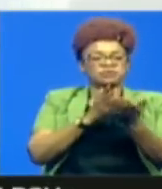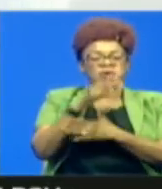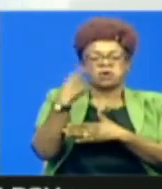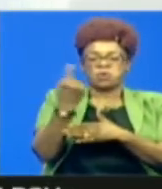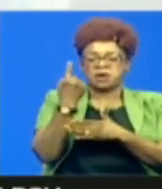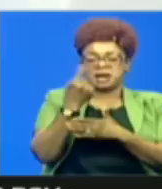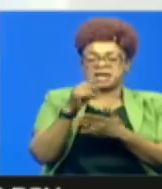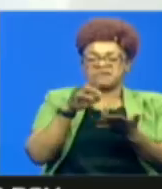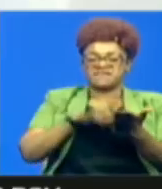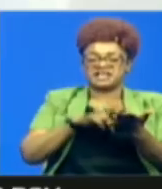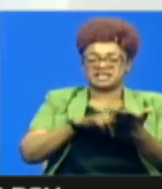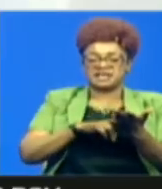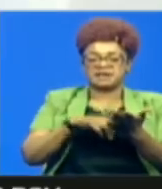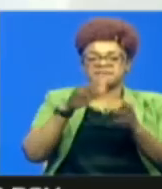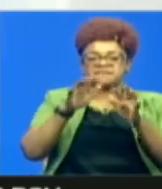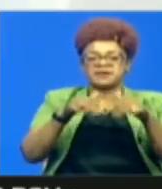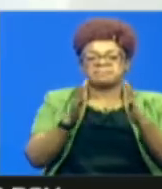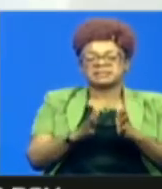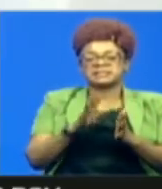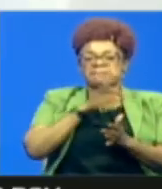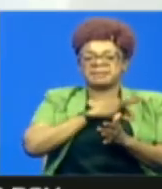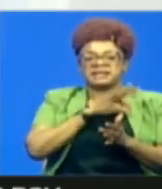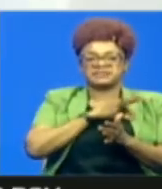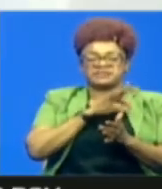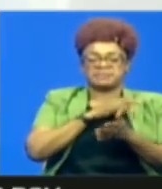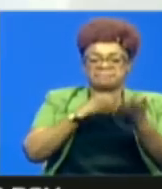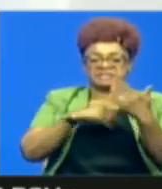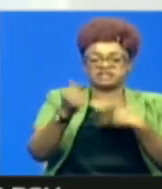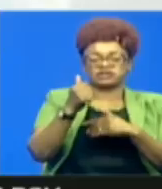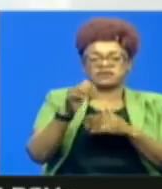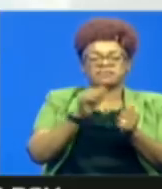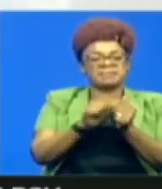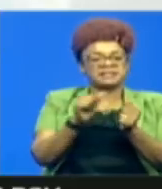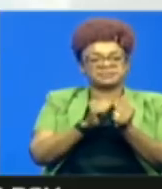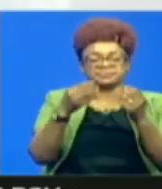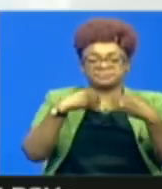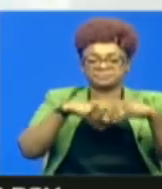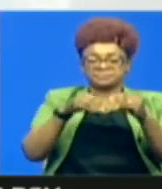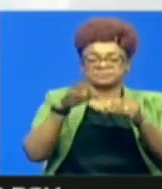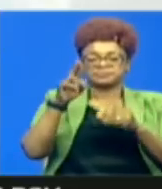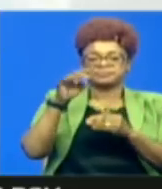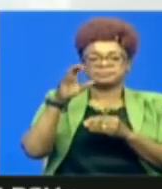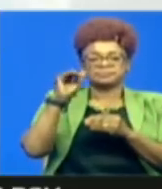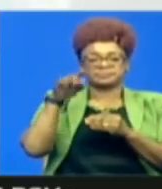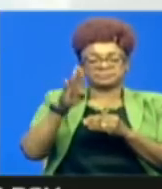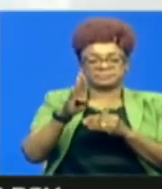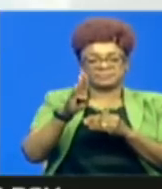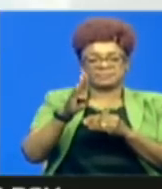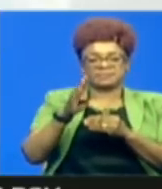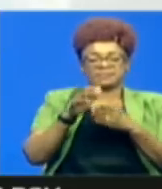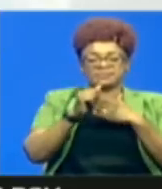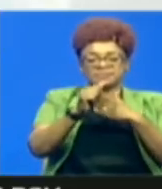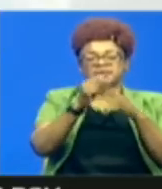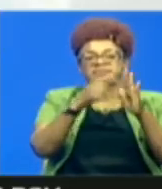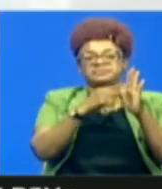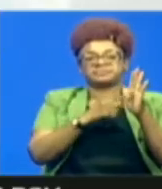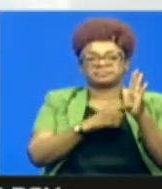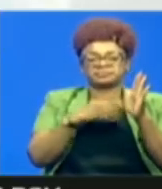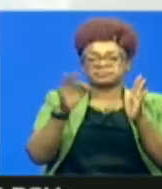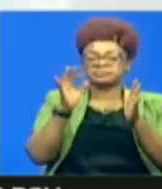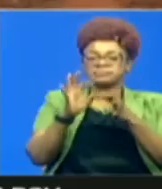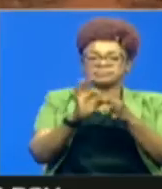vetted farmers benefit in the purchase of maize according to the NCPB guidelines on grain intake